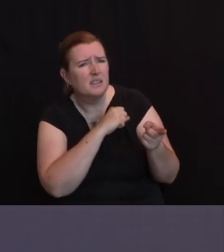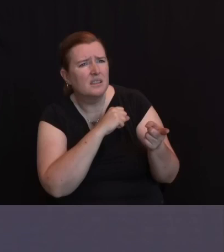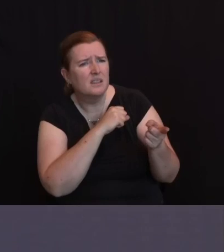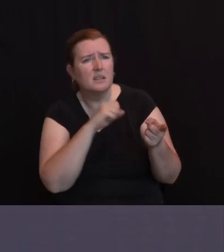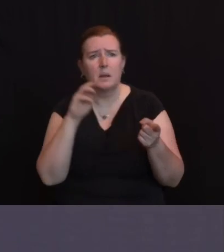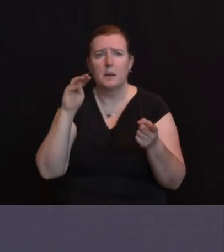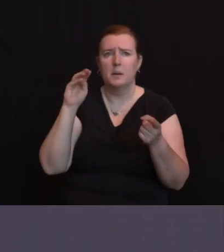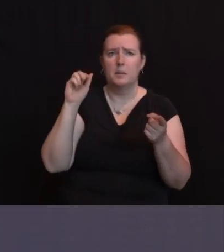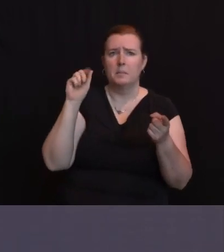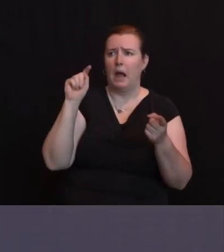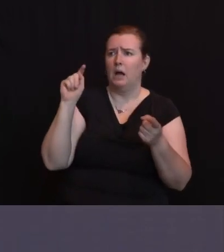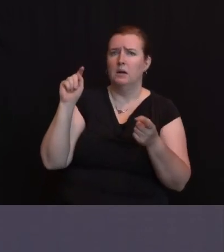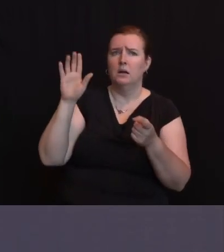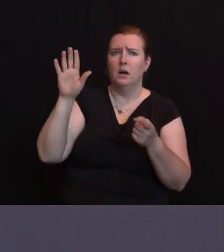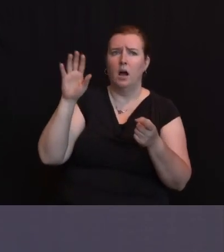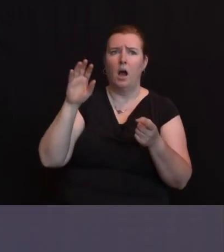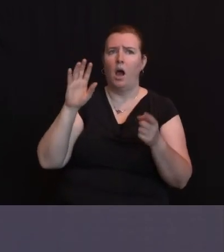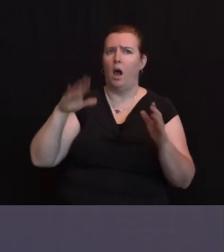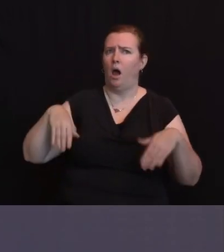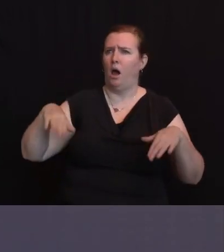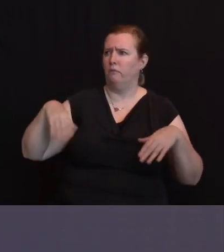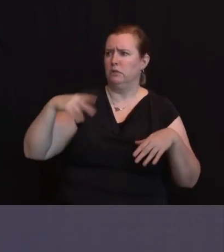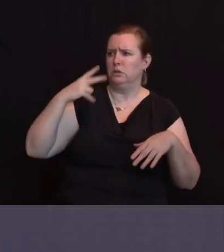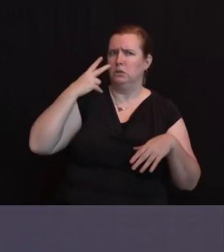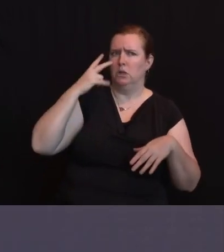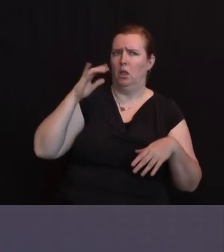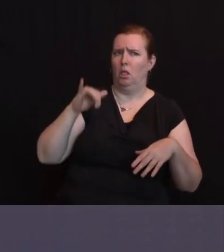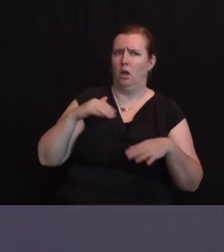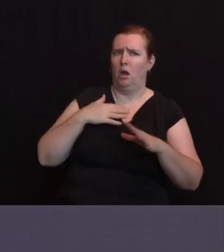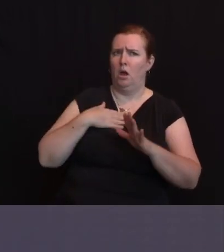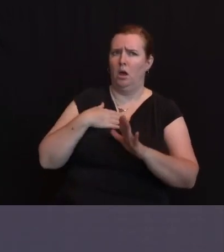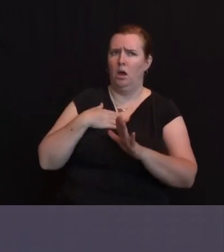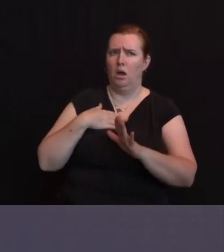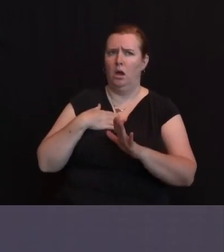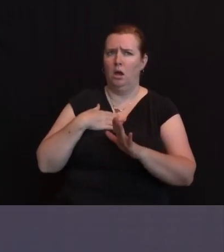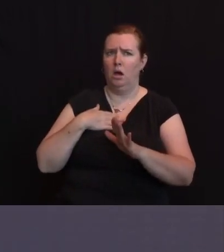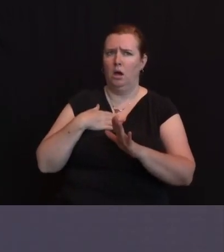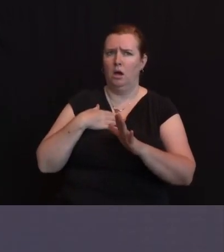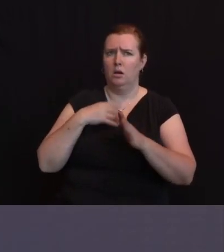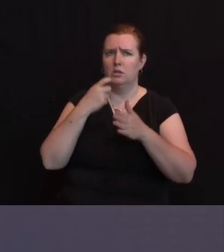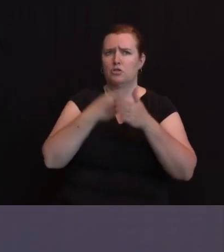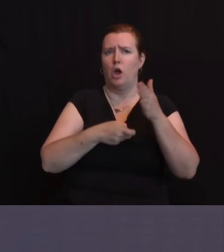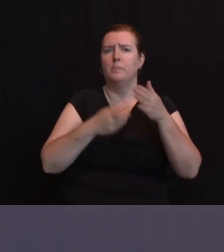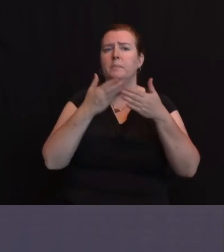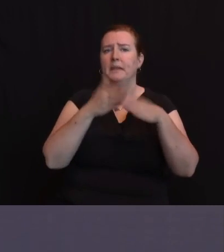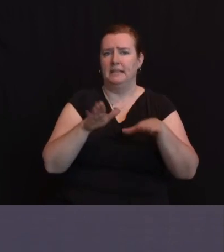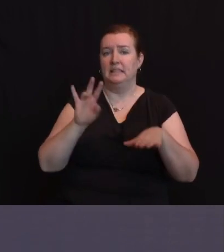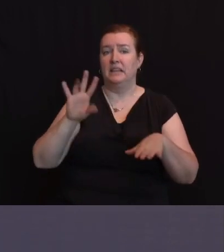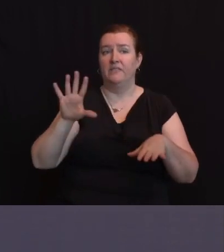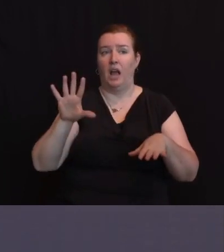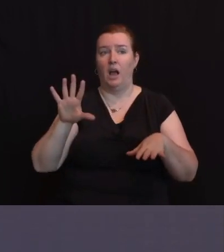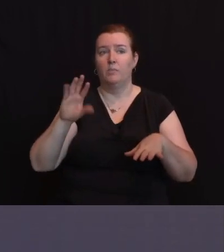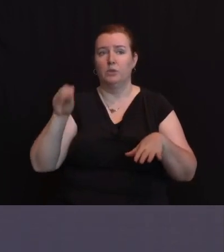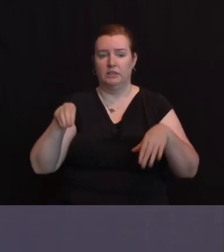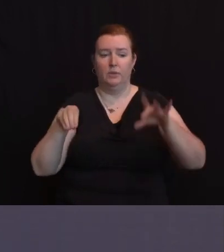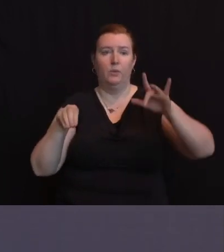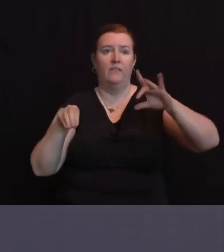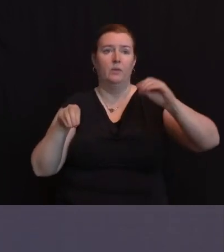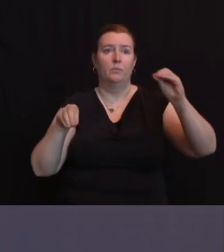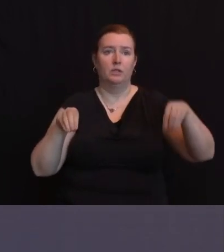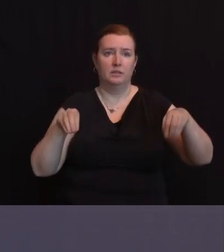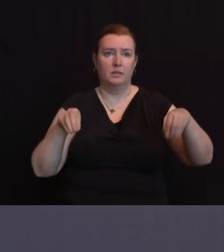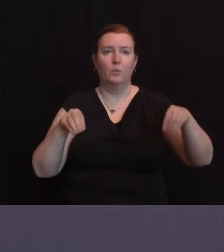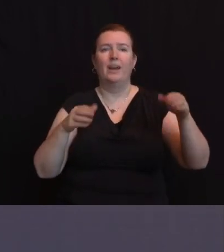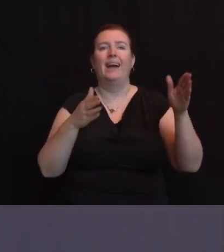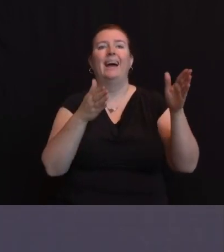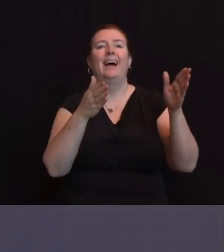Matt's referencing. I think we're going to come back to you. Right now, there's a cost split federal state of 75-25. We have been asking for that to be raised 100 to